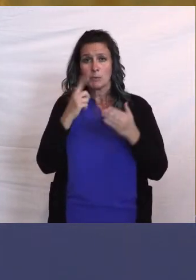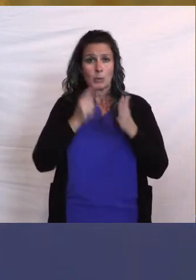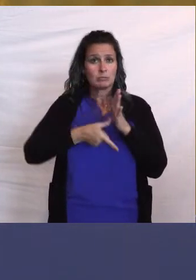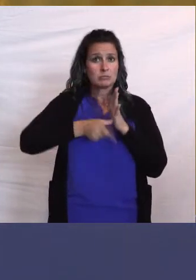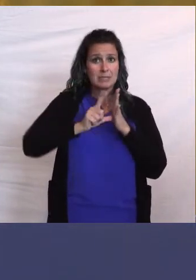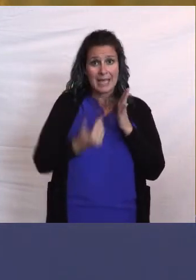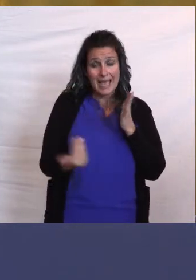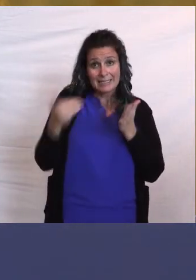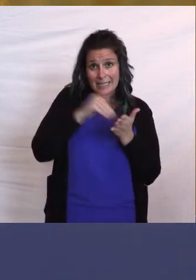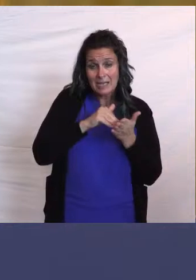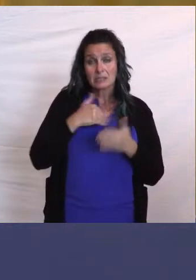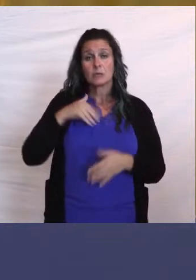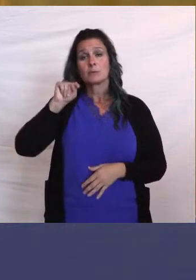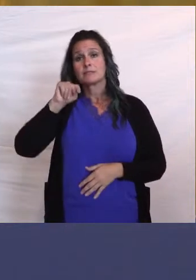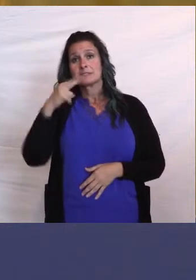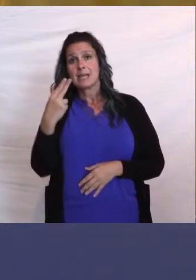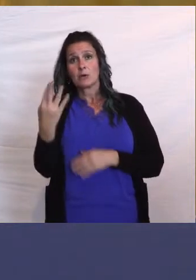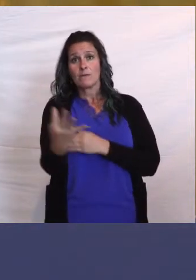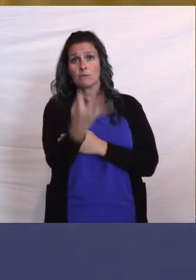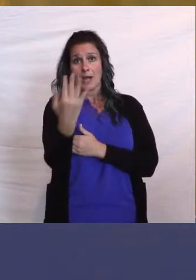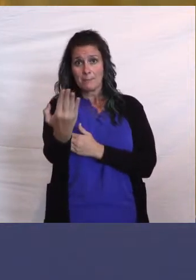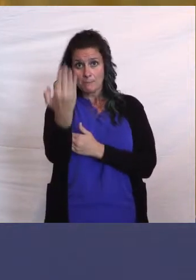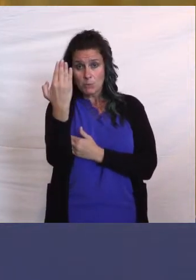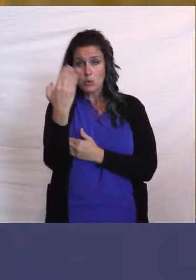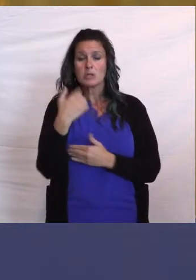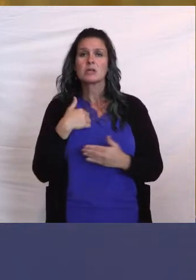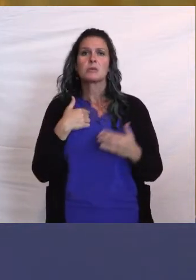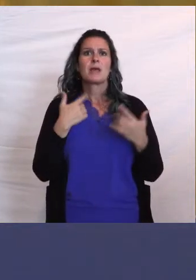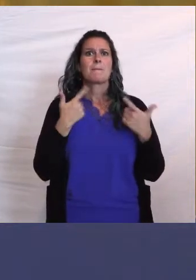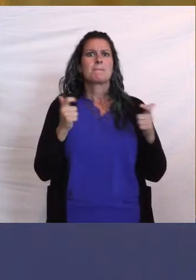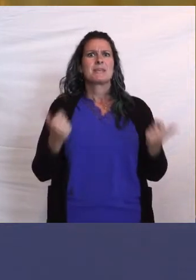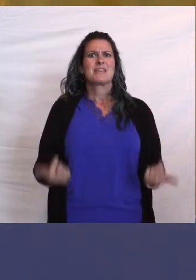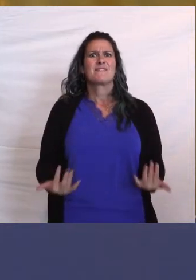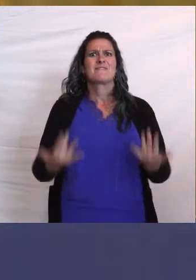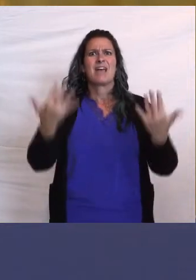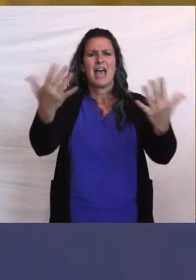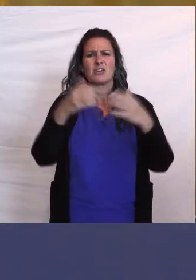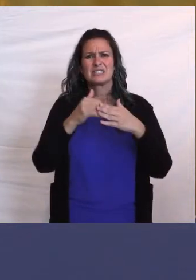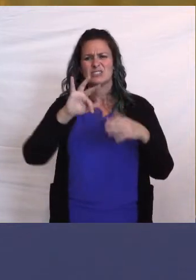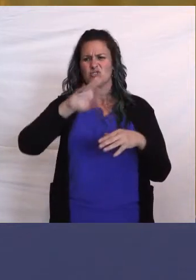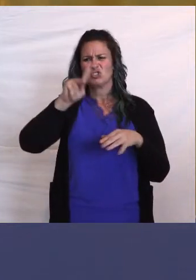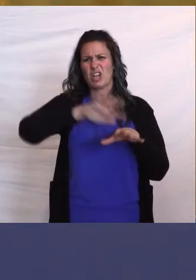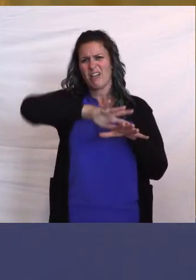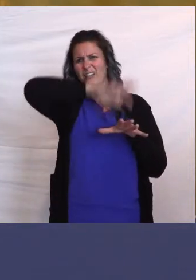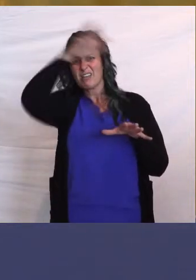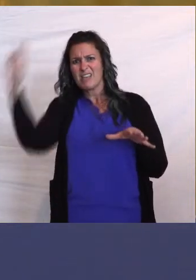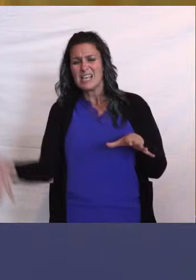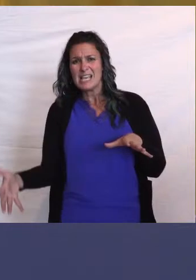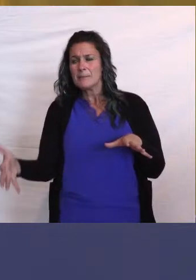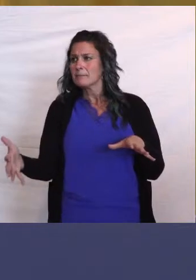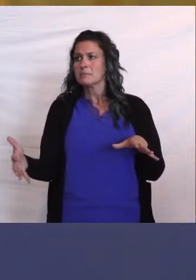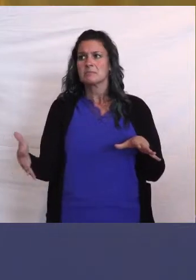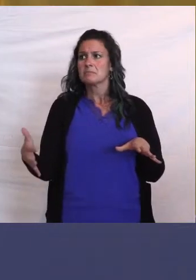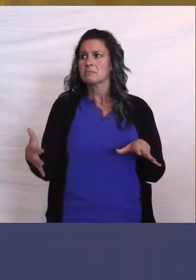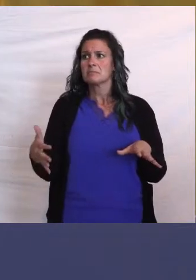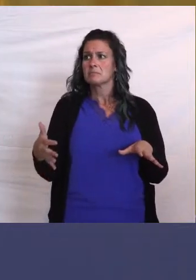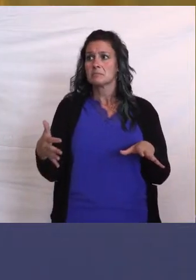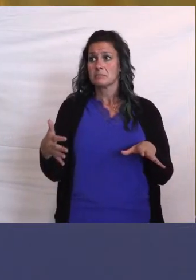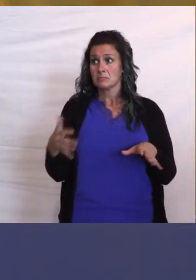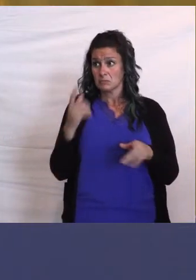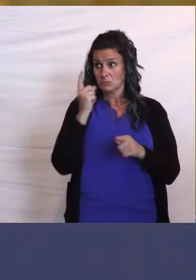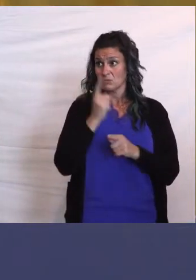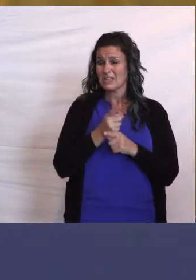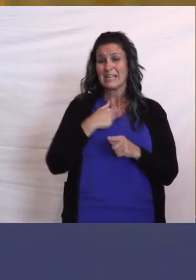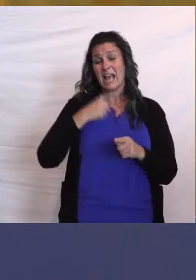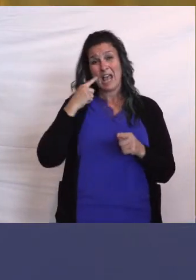the town hall Friday morning. We had a crazy big fire in a junk heap, it looks like at Port Newark today. I checked in